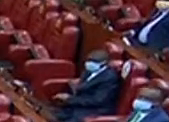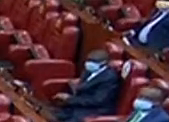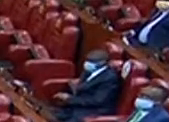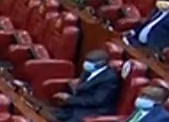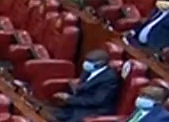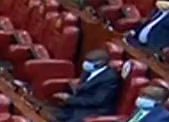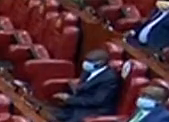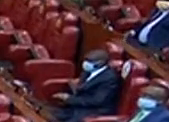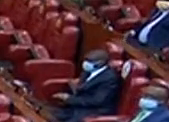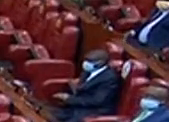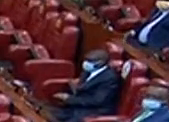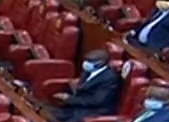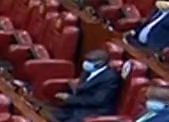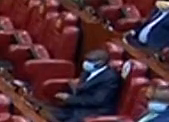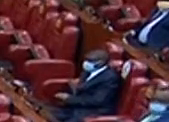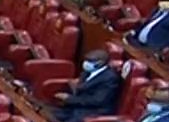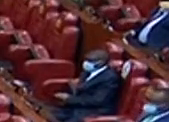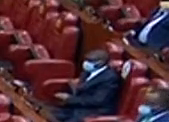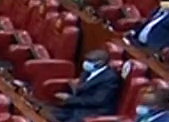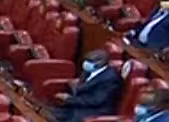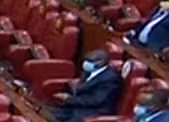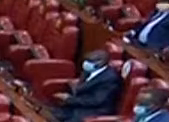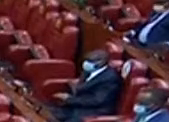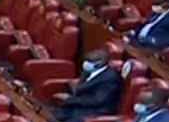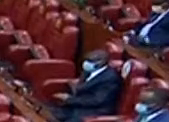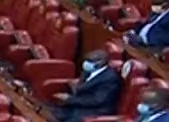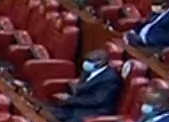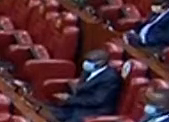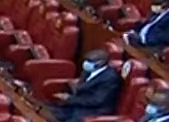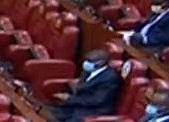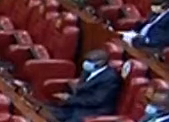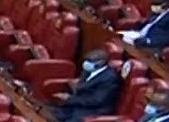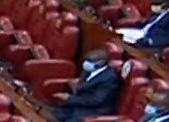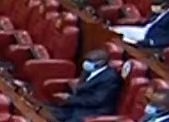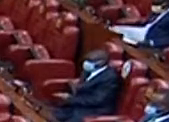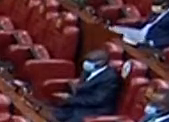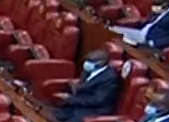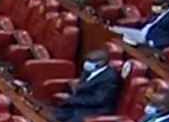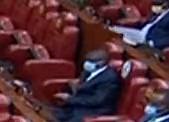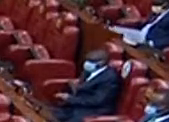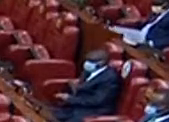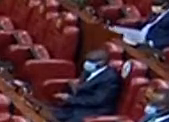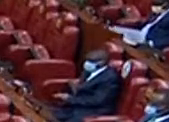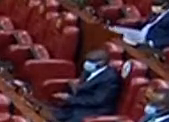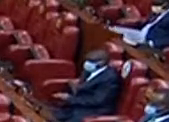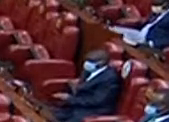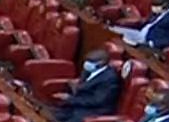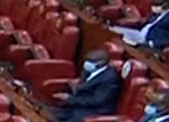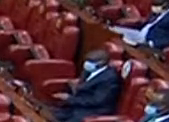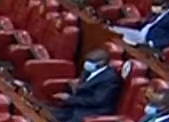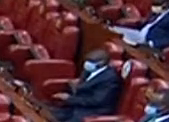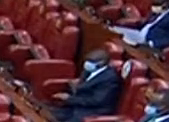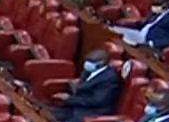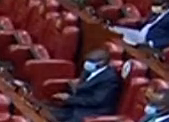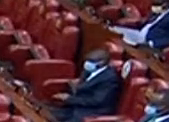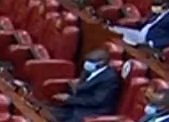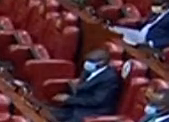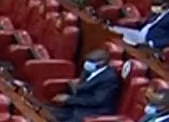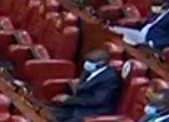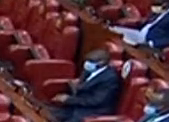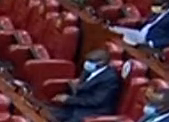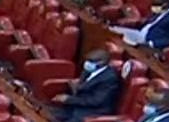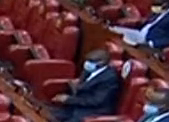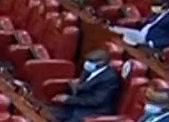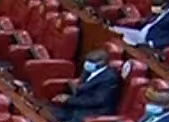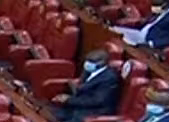001. Thank you very much, Honorable Speaker, for giving me this opportunity also to send to really